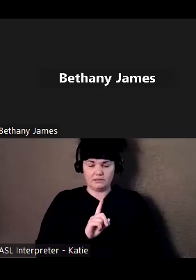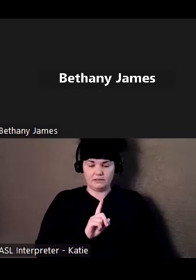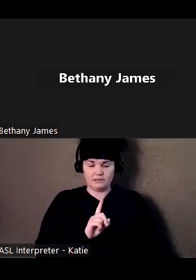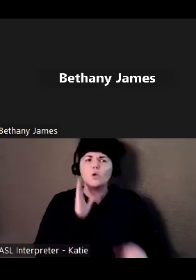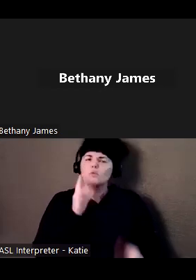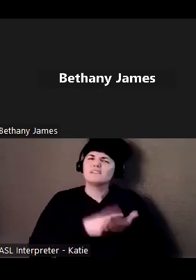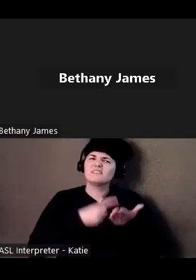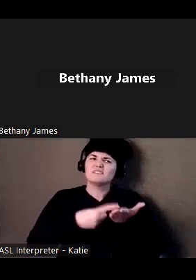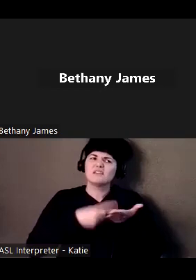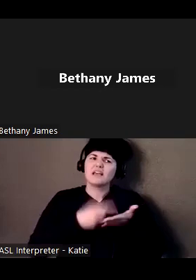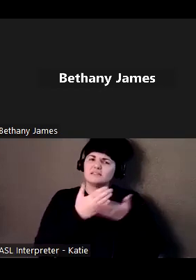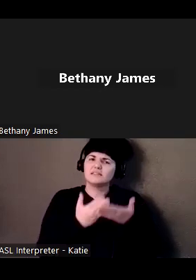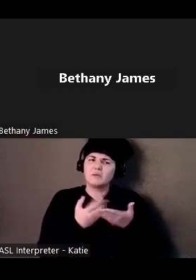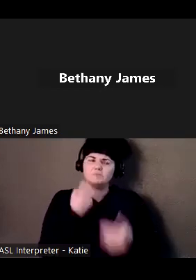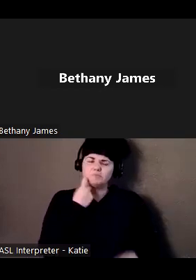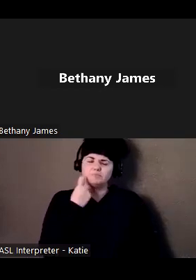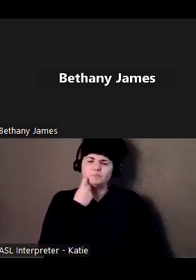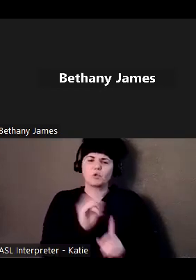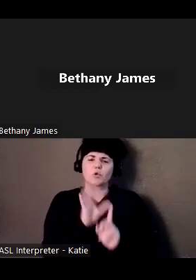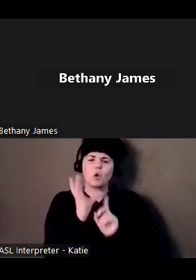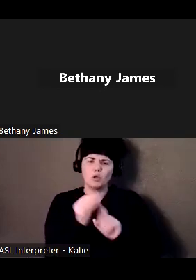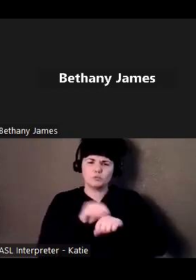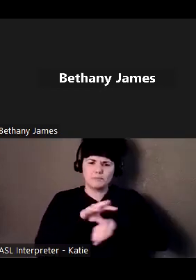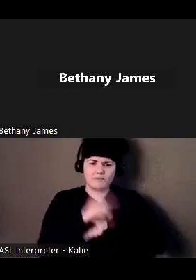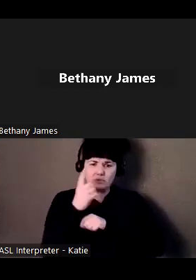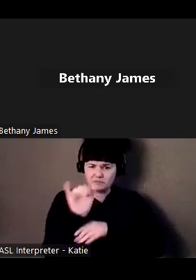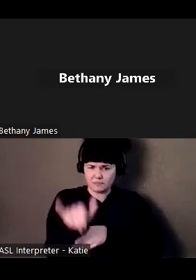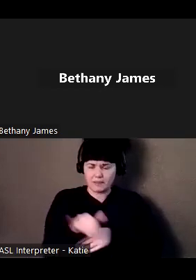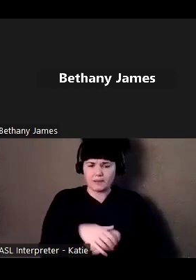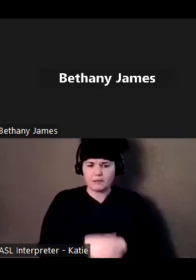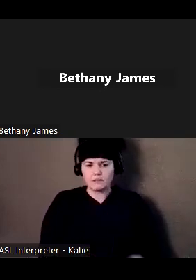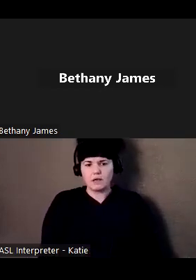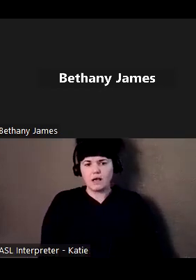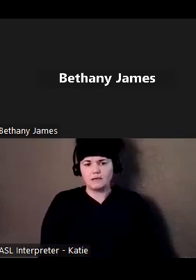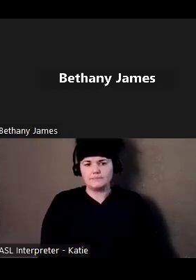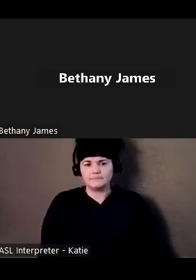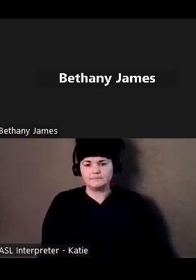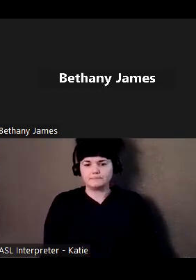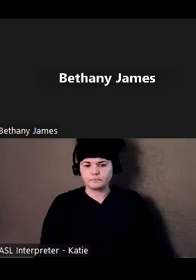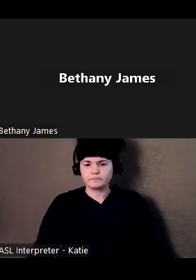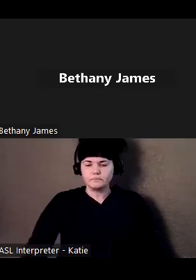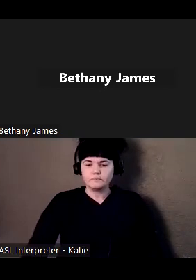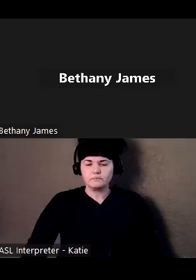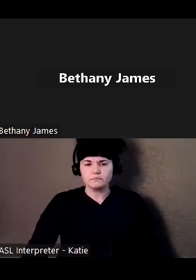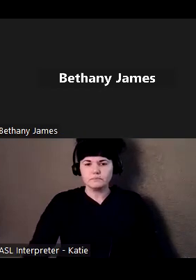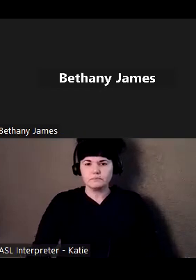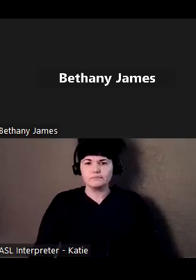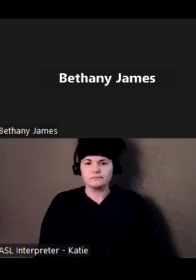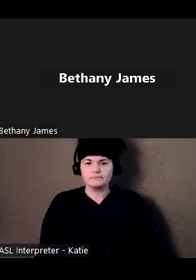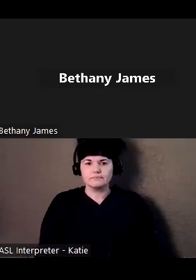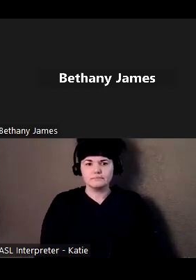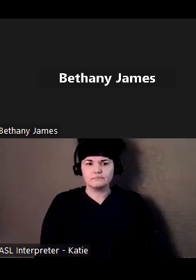contemporary cultural contributors to this trend, and we'll ask the question of